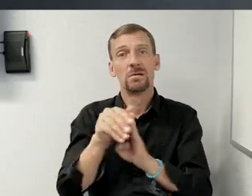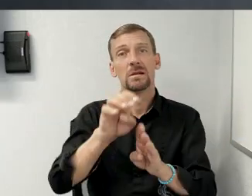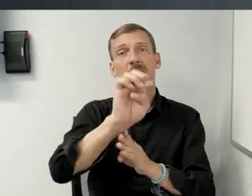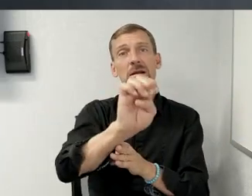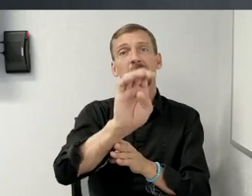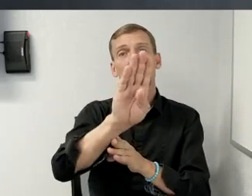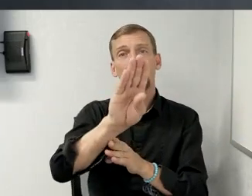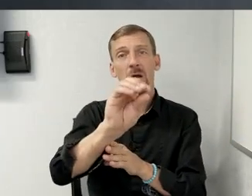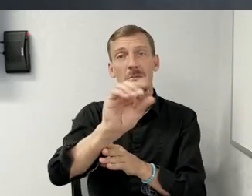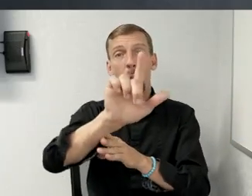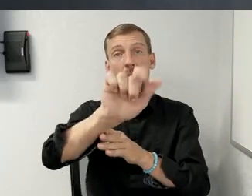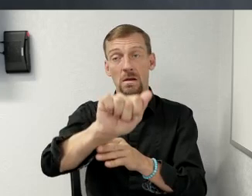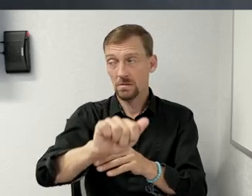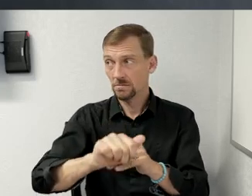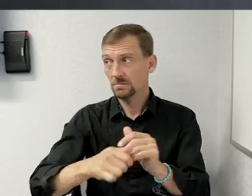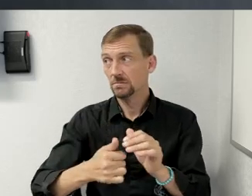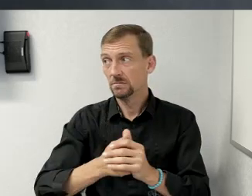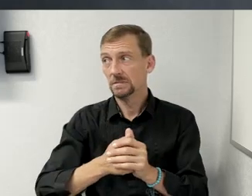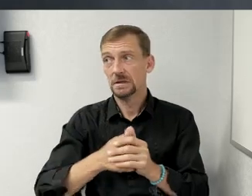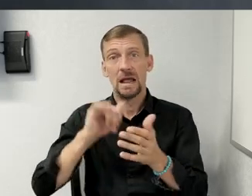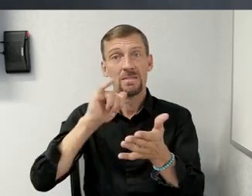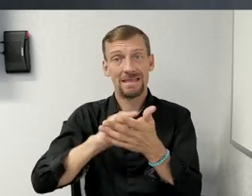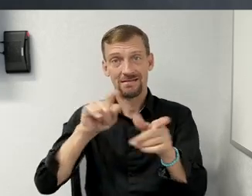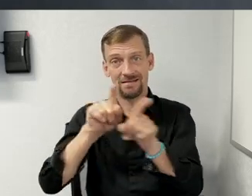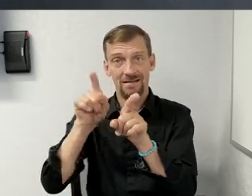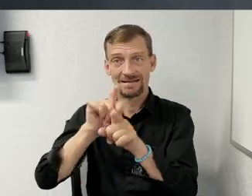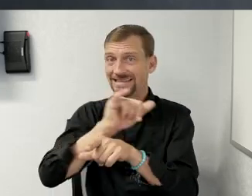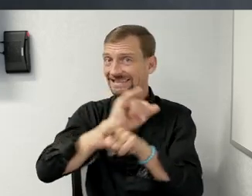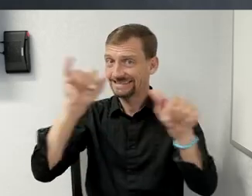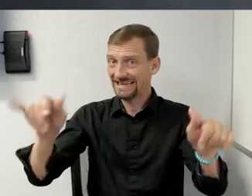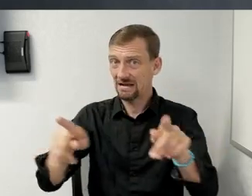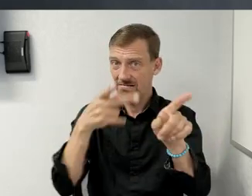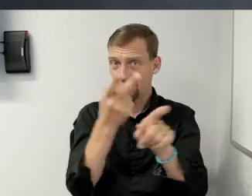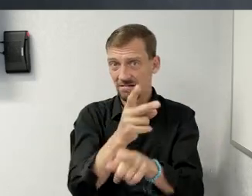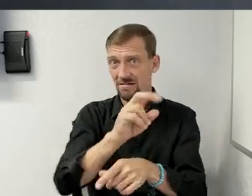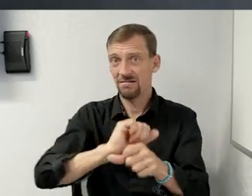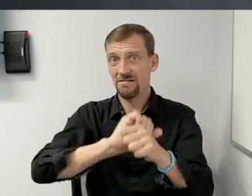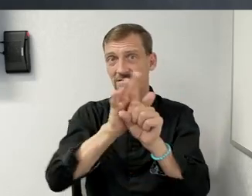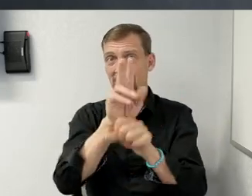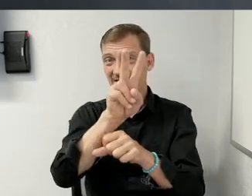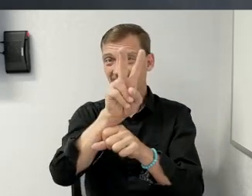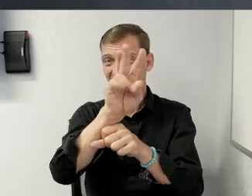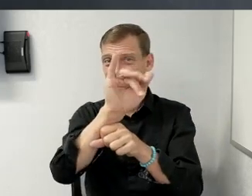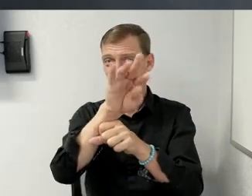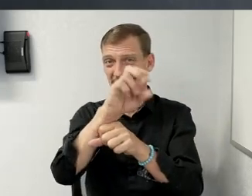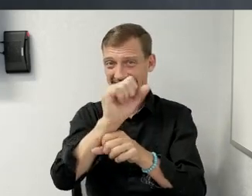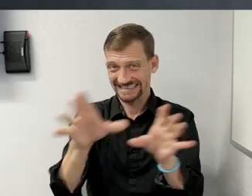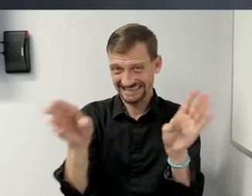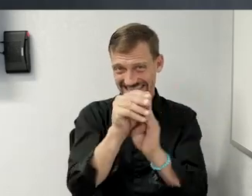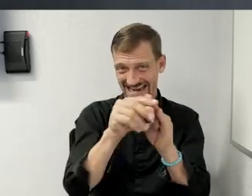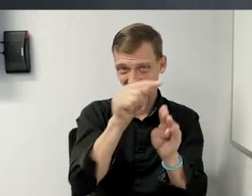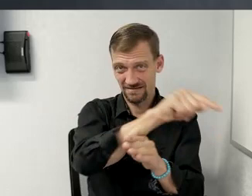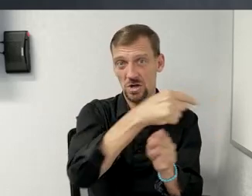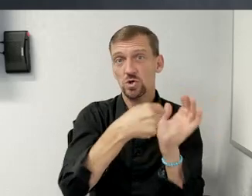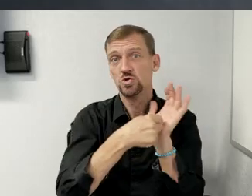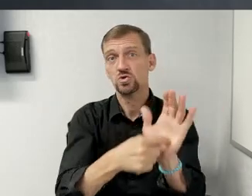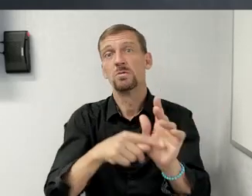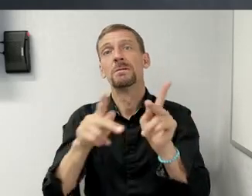is another condition or virus that the remdesivir has